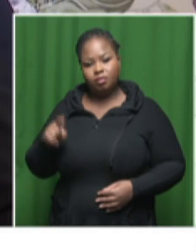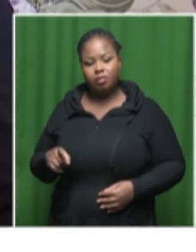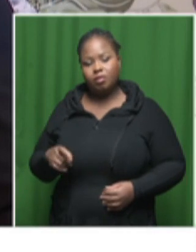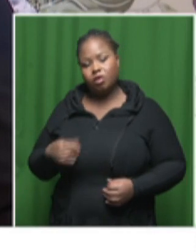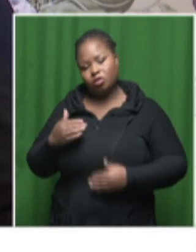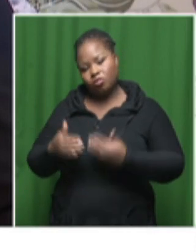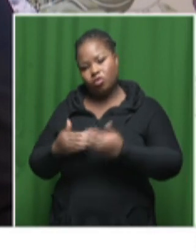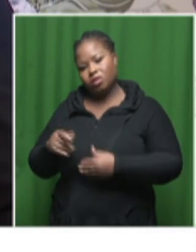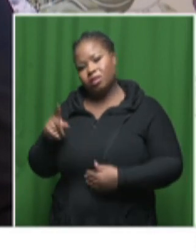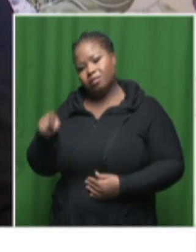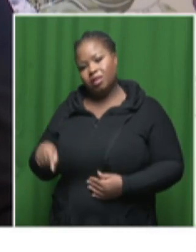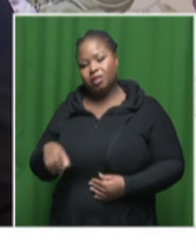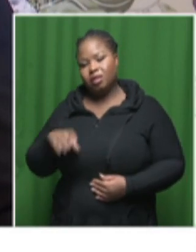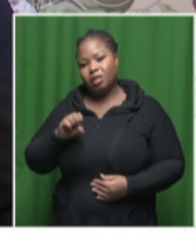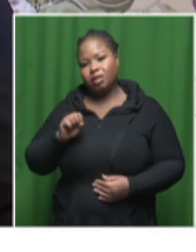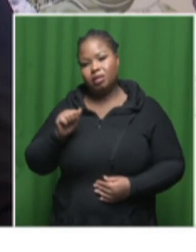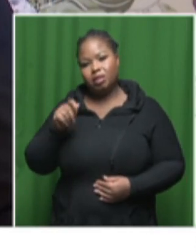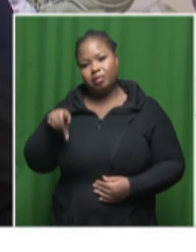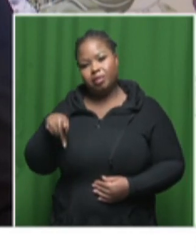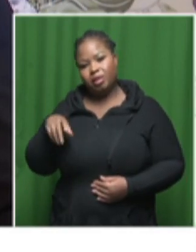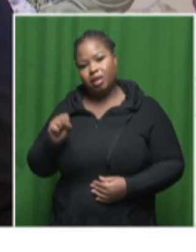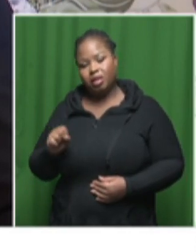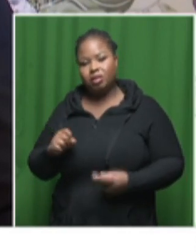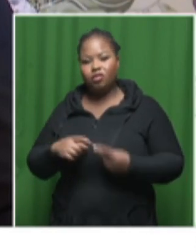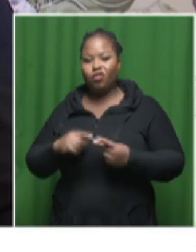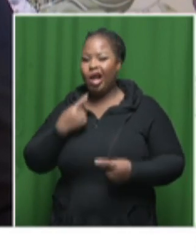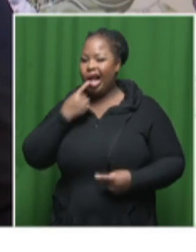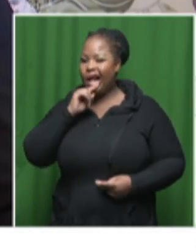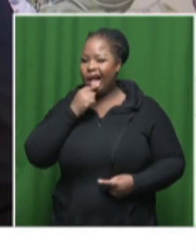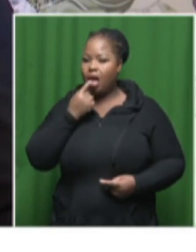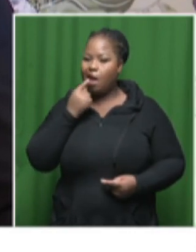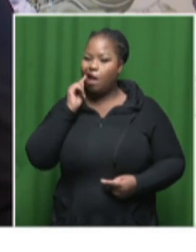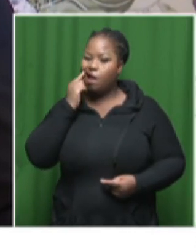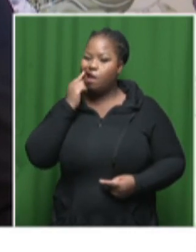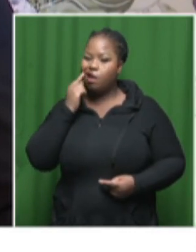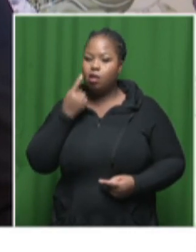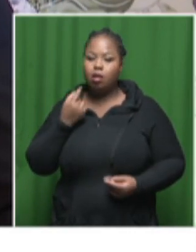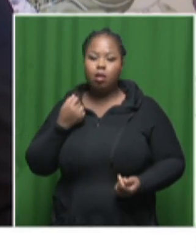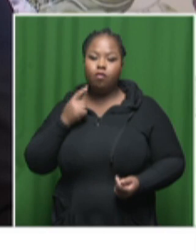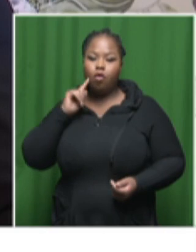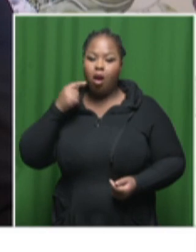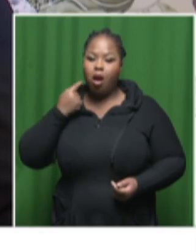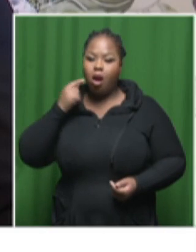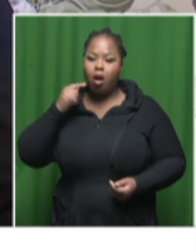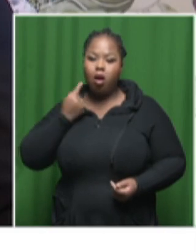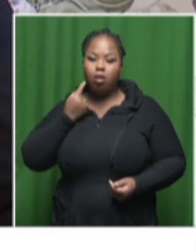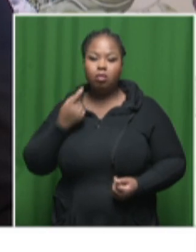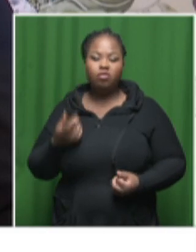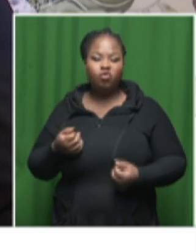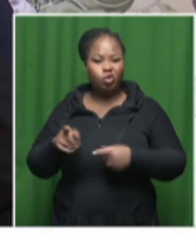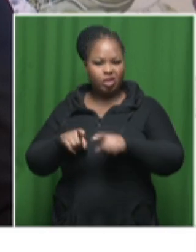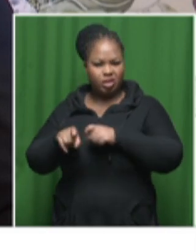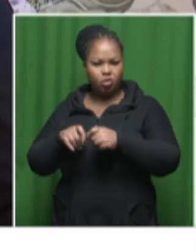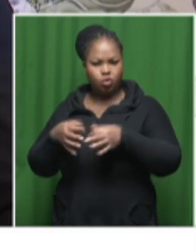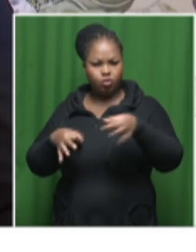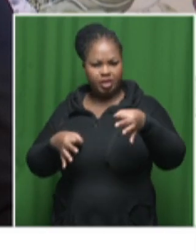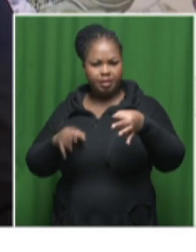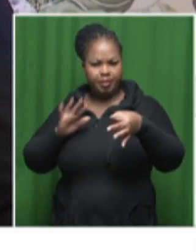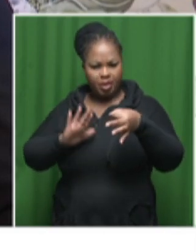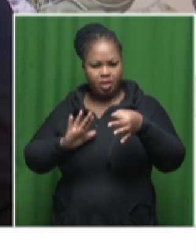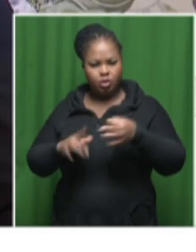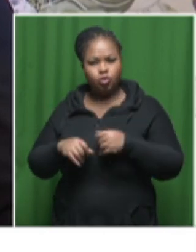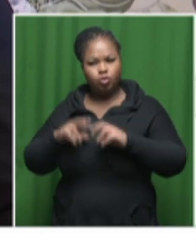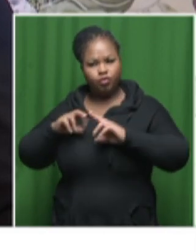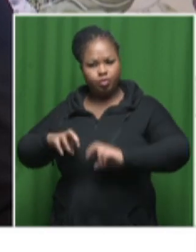that process of the SAPs, DNA, the forensic laboratory test. But I can assure you, Sakina, that from